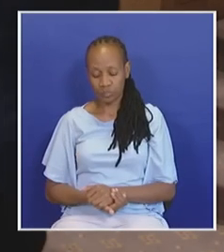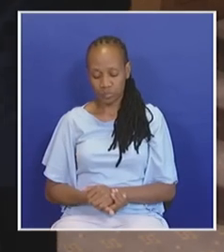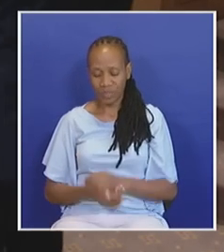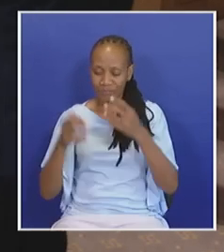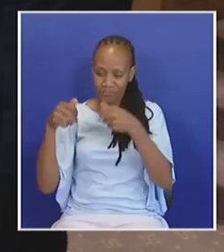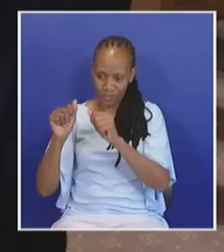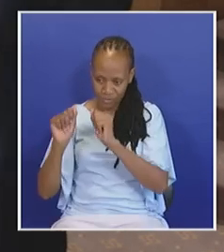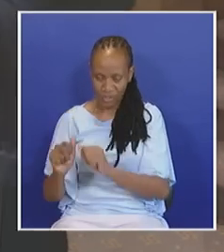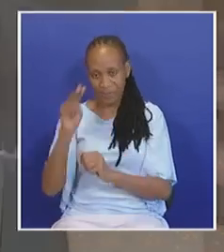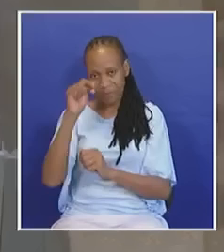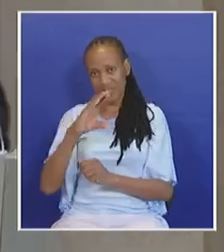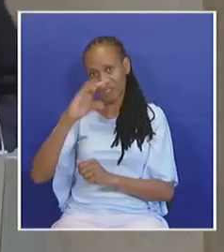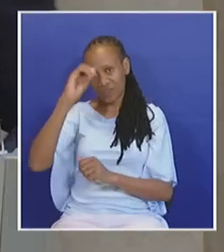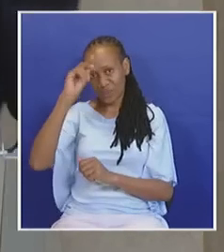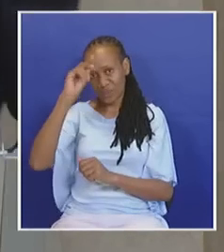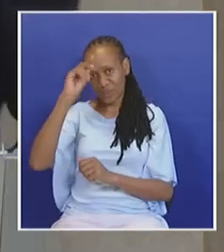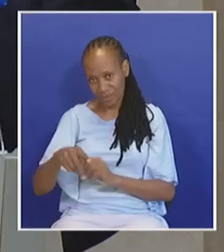Chairperson of the NCOP,